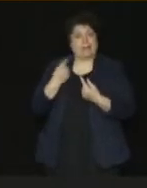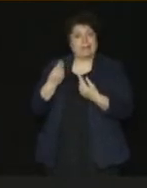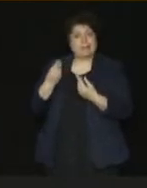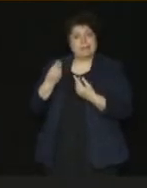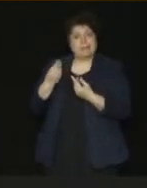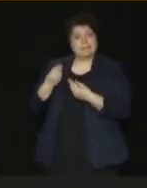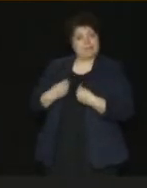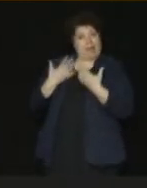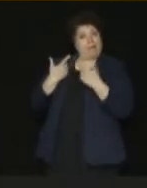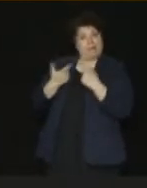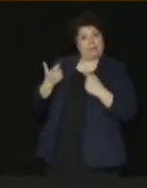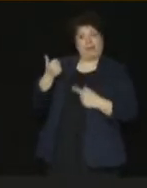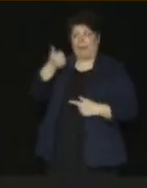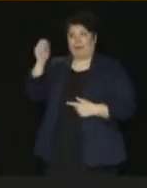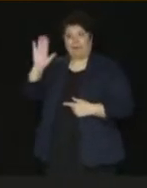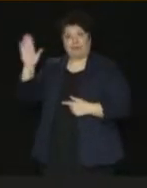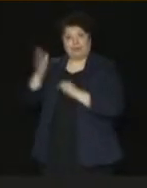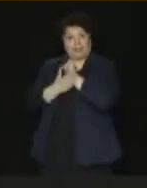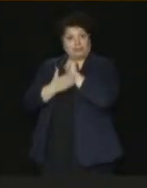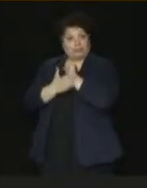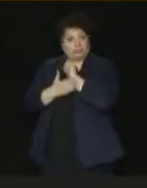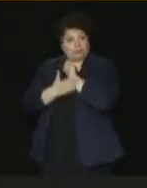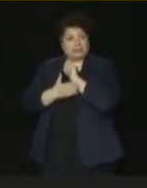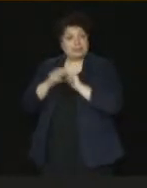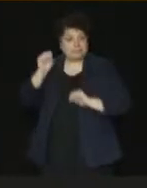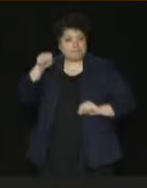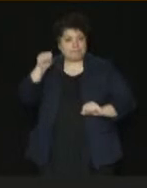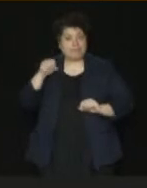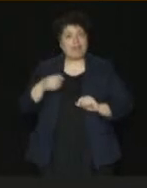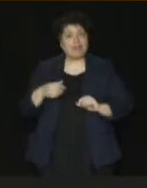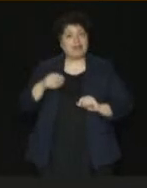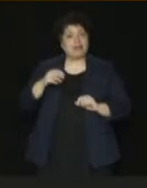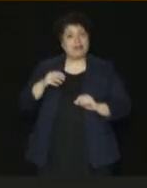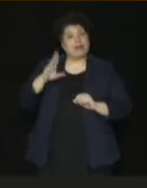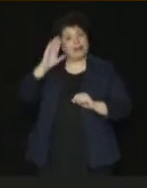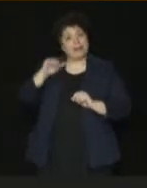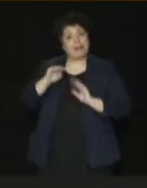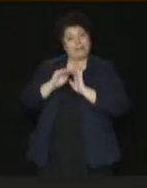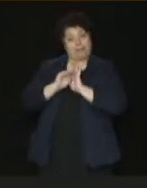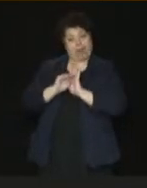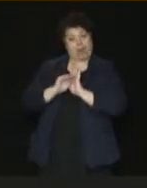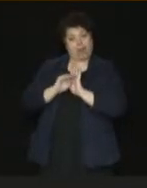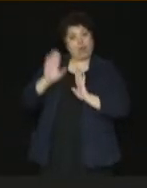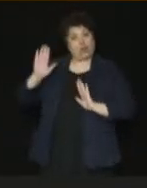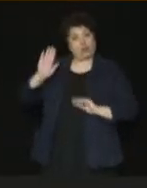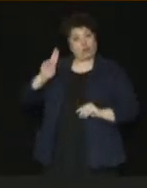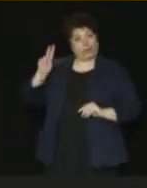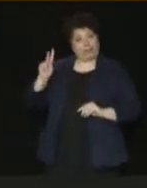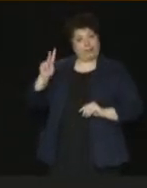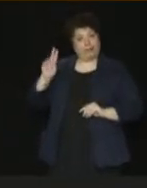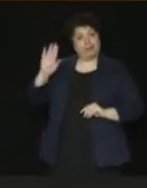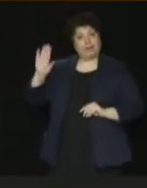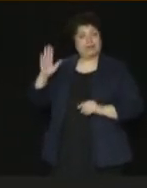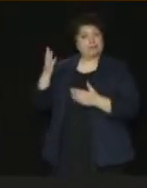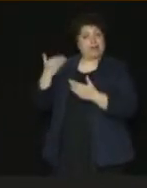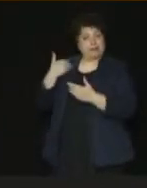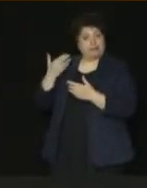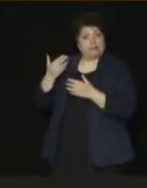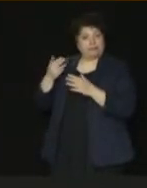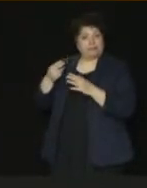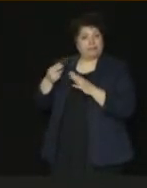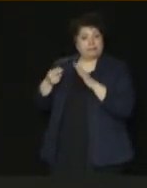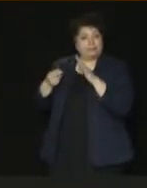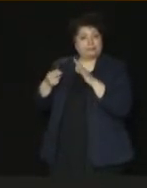will highlight that in terms of models, we recognize that the UK is seeing a much higher rate